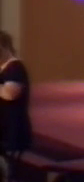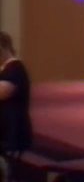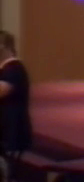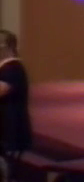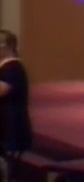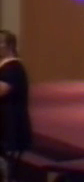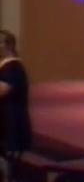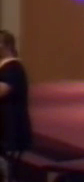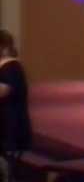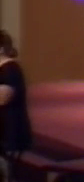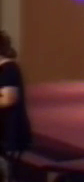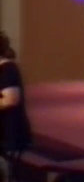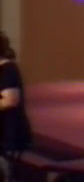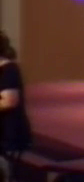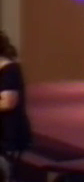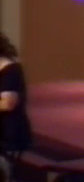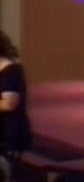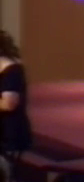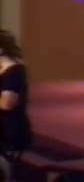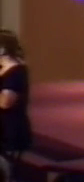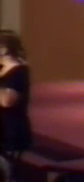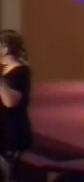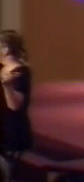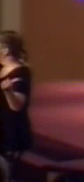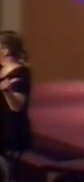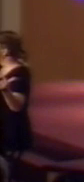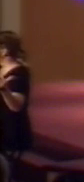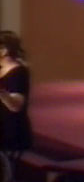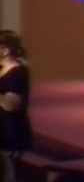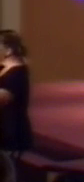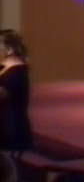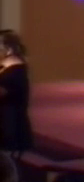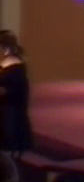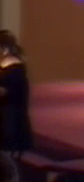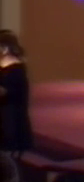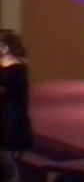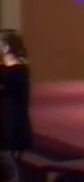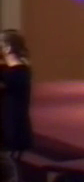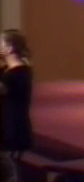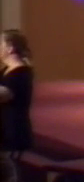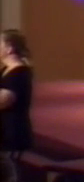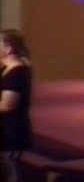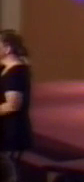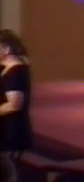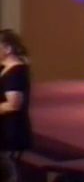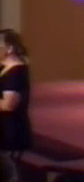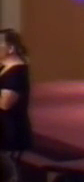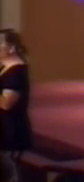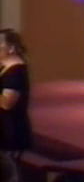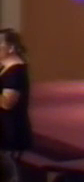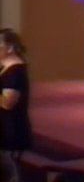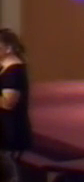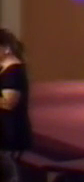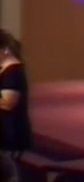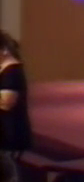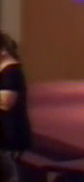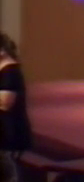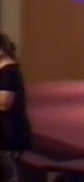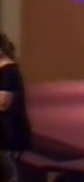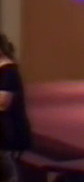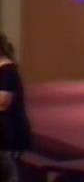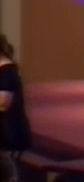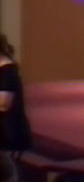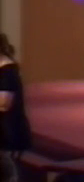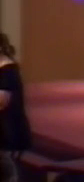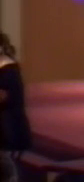We're like, this God must be enormous in power and greatness. But yet it says here, He